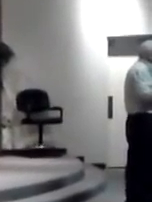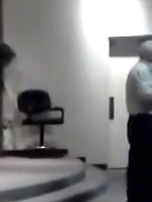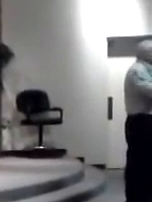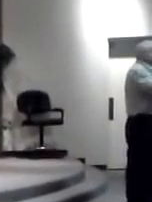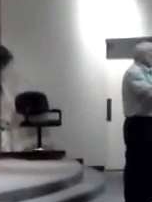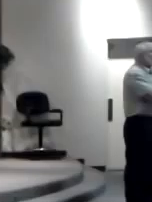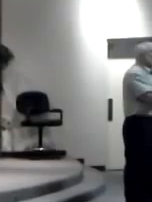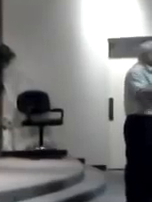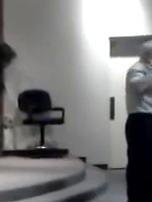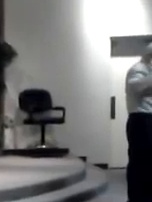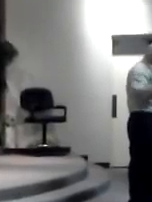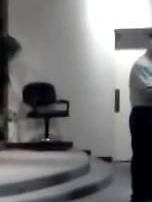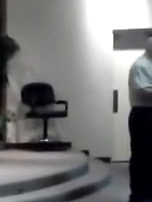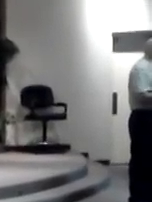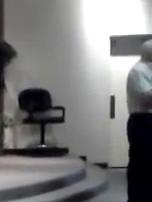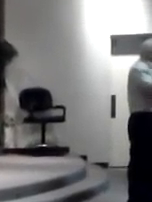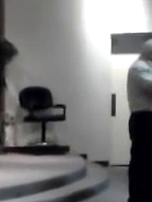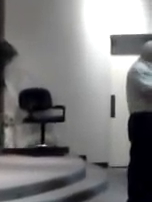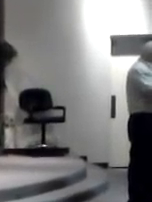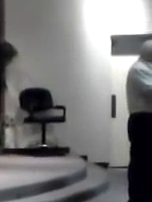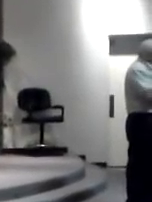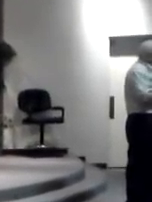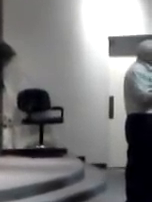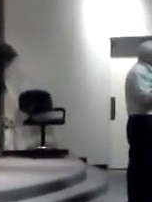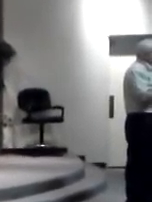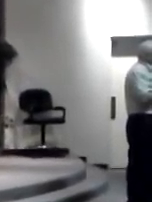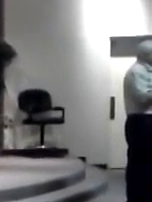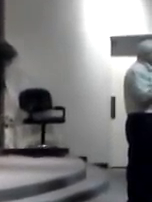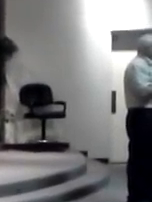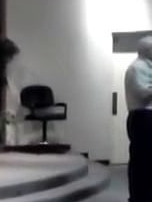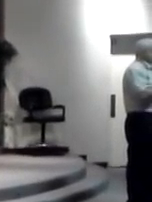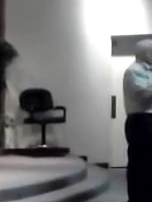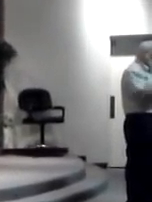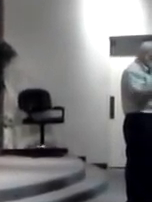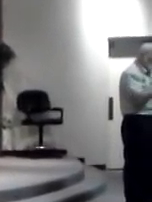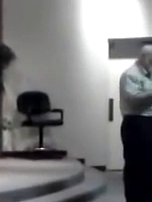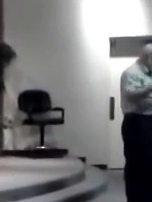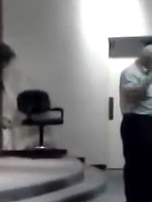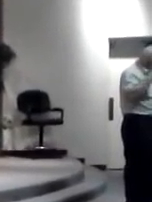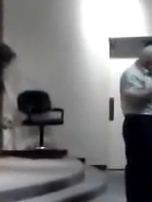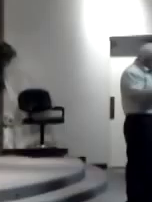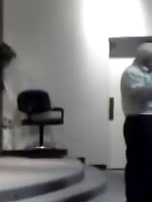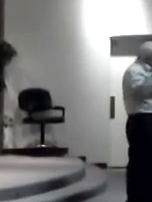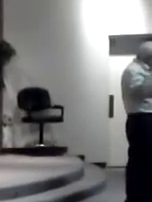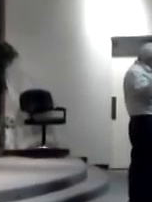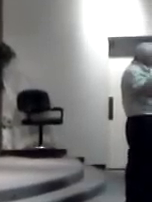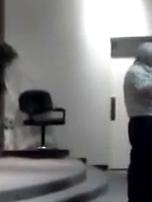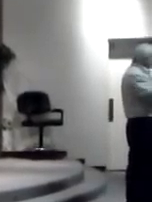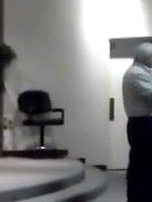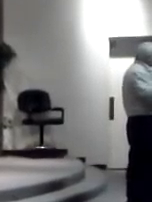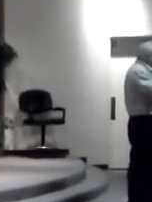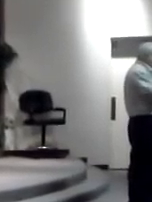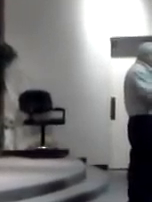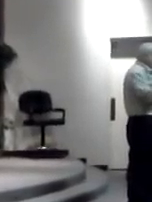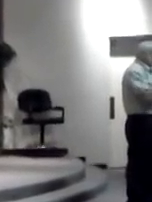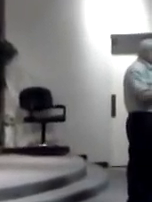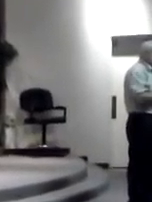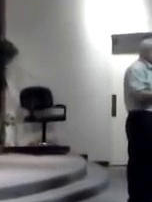Find something good to talk about. And there are tons of stuff. Sometimes